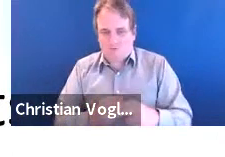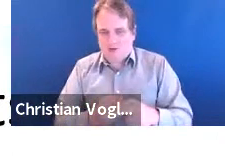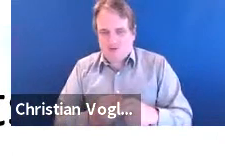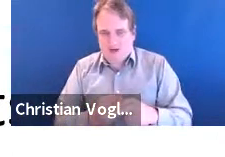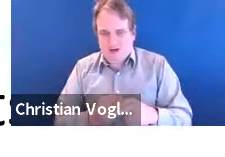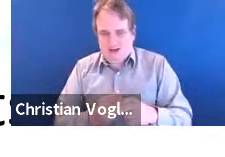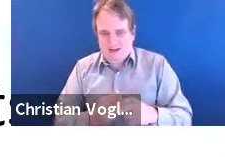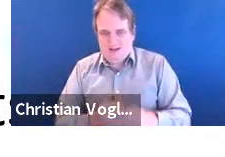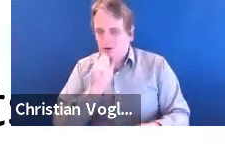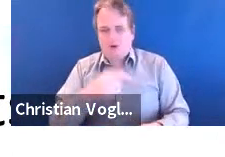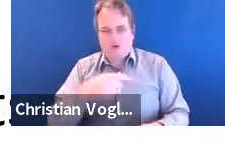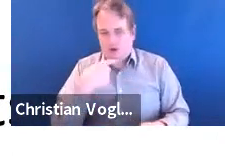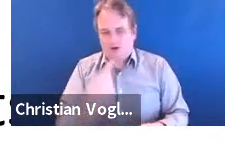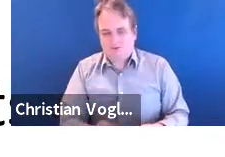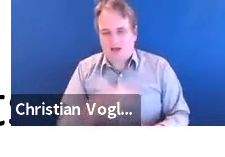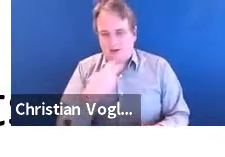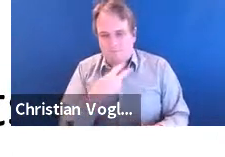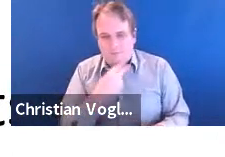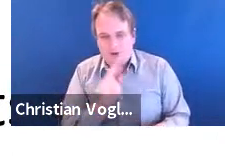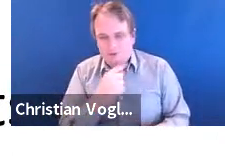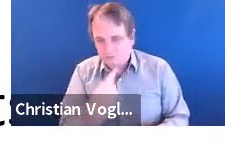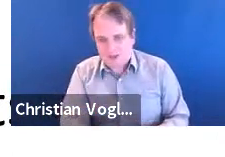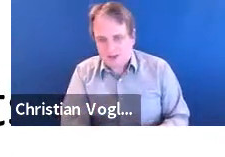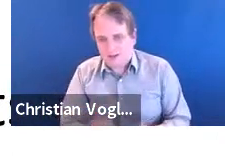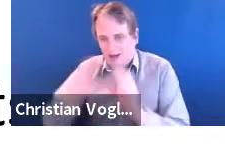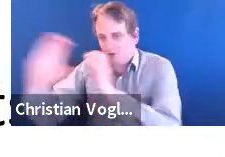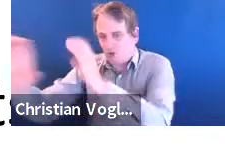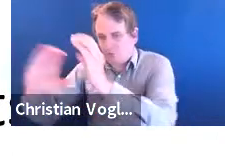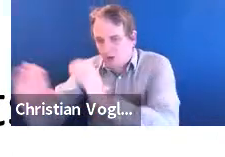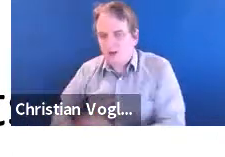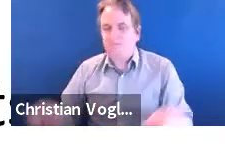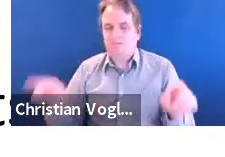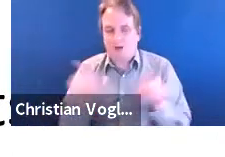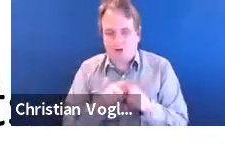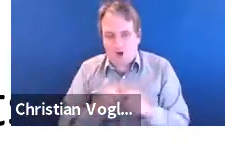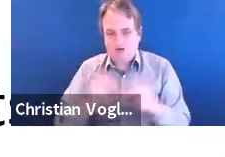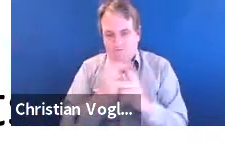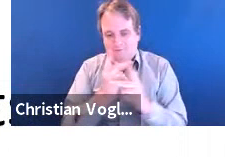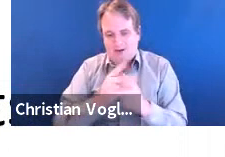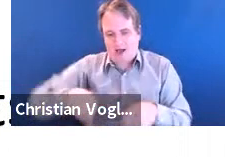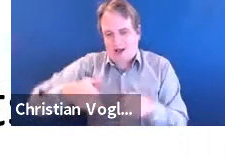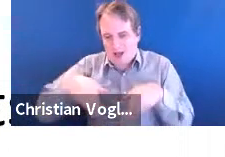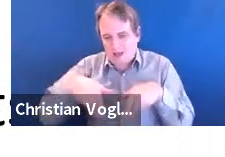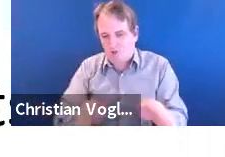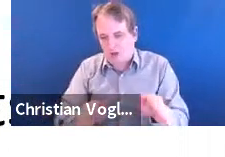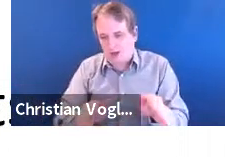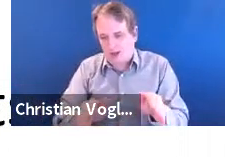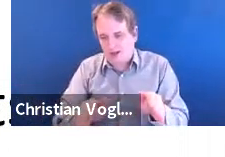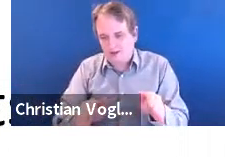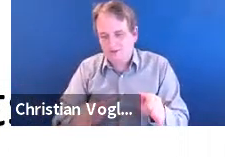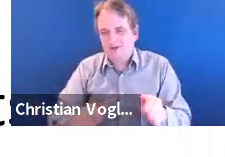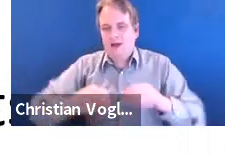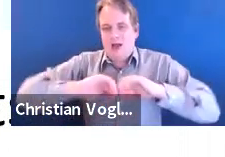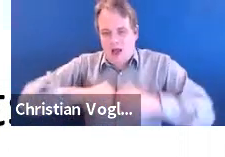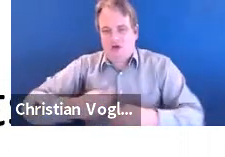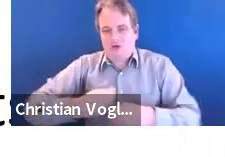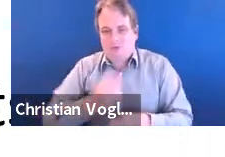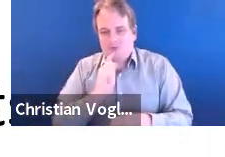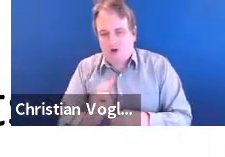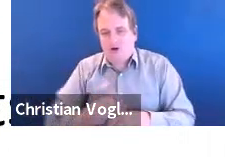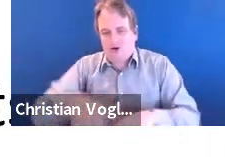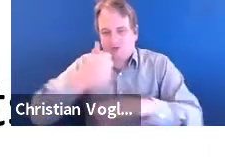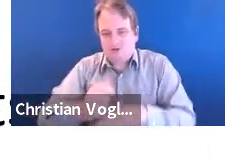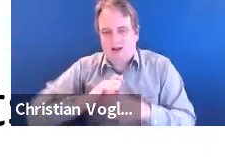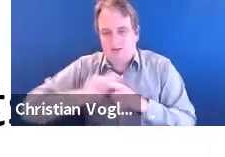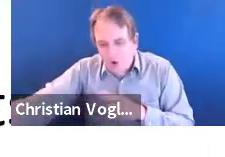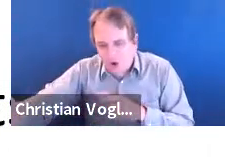hearing people in all of the ways that work for them. And they cannot be simply voice activated only. We have